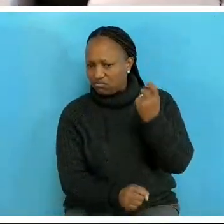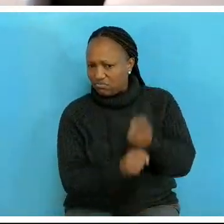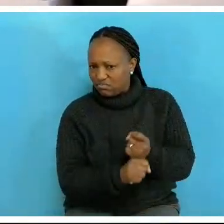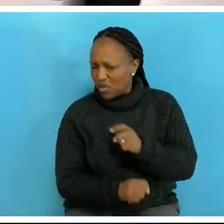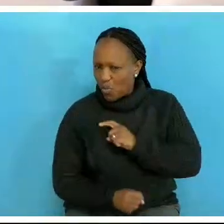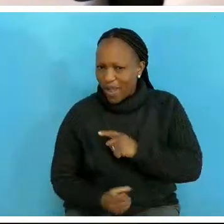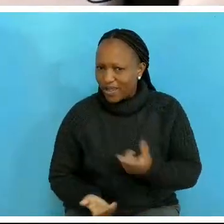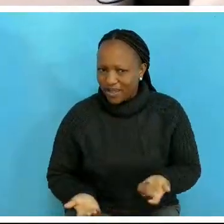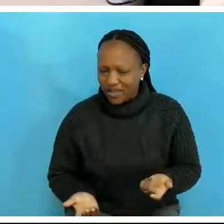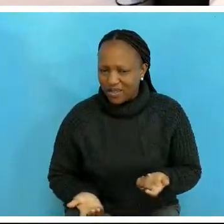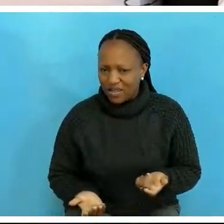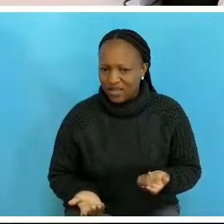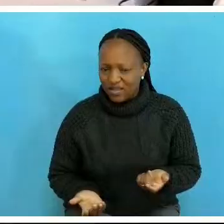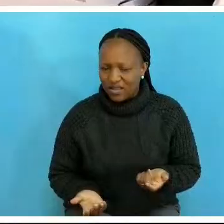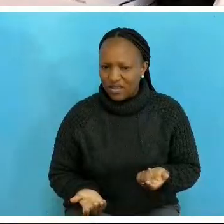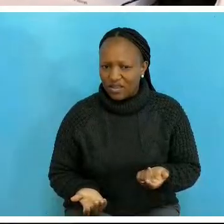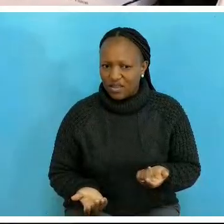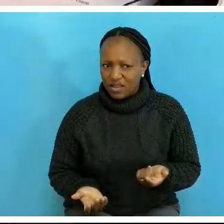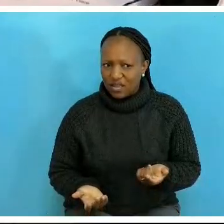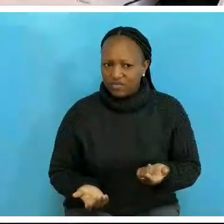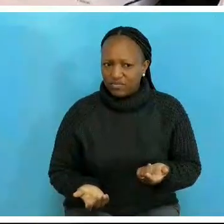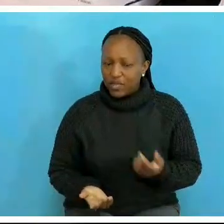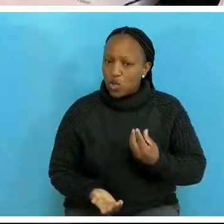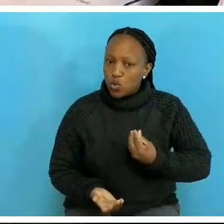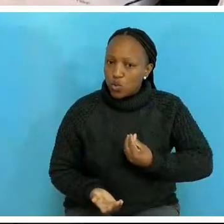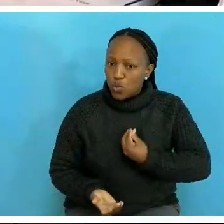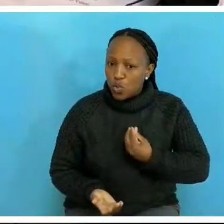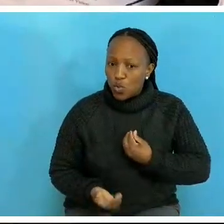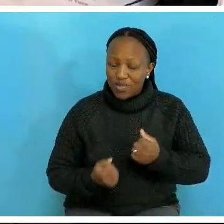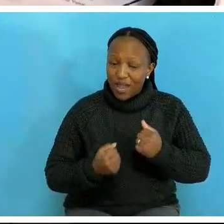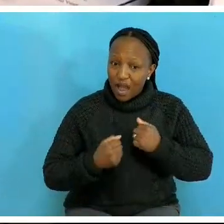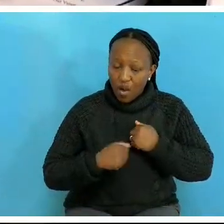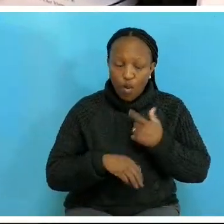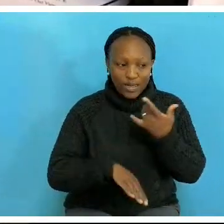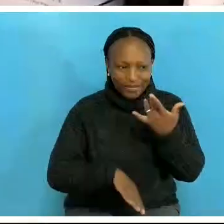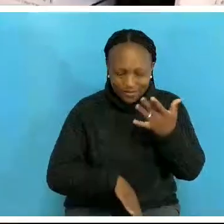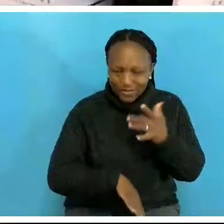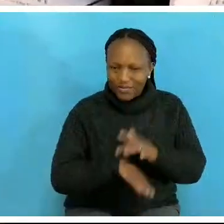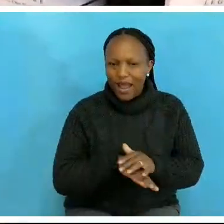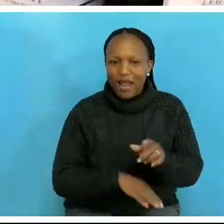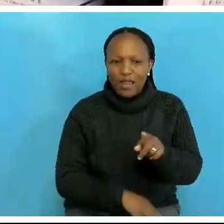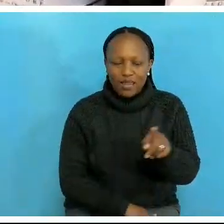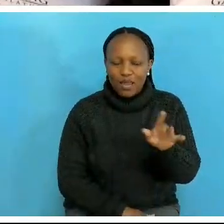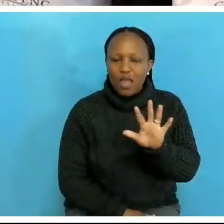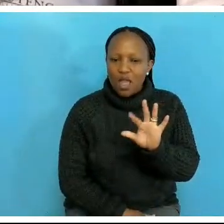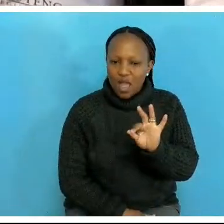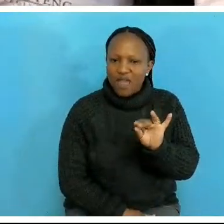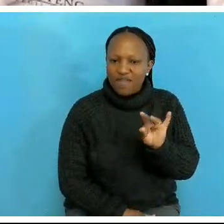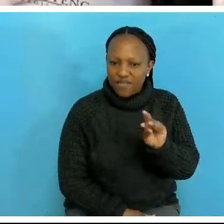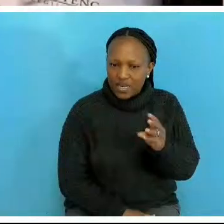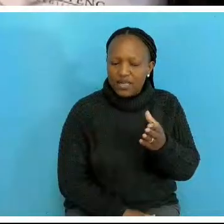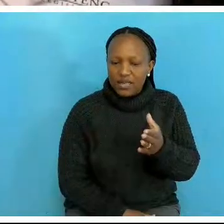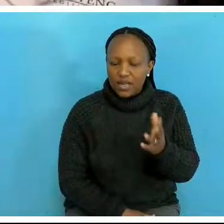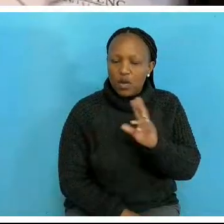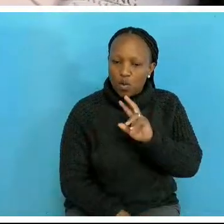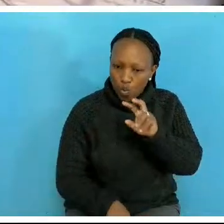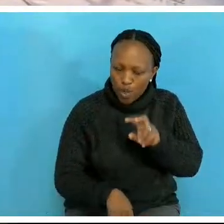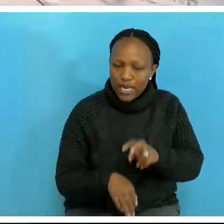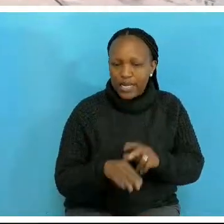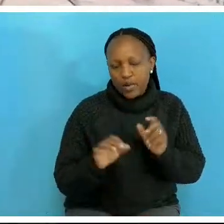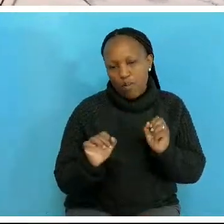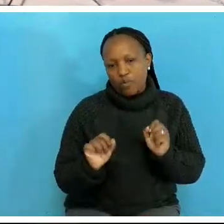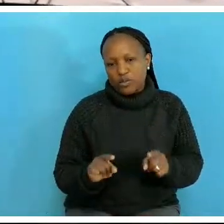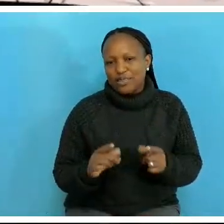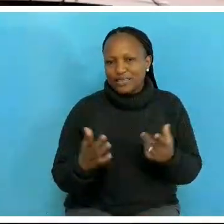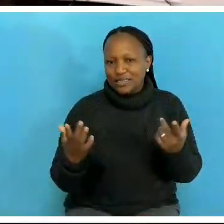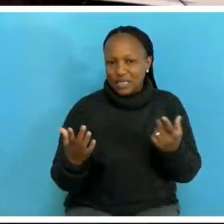Why? Our youth is dying out there every day, and we need